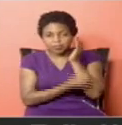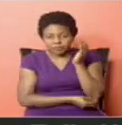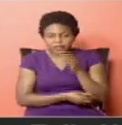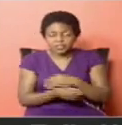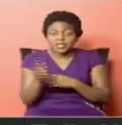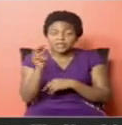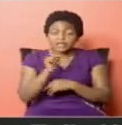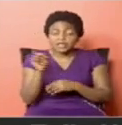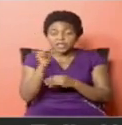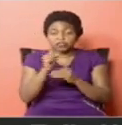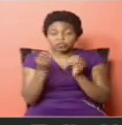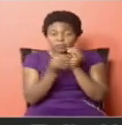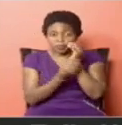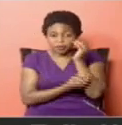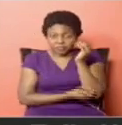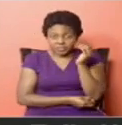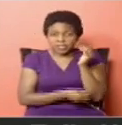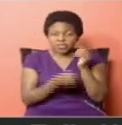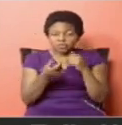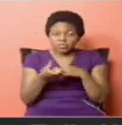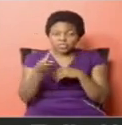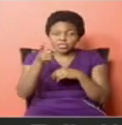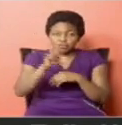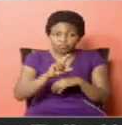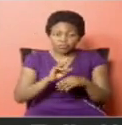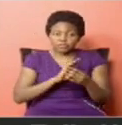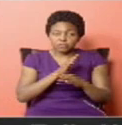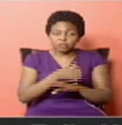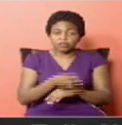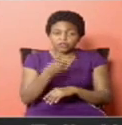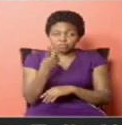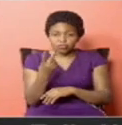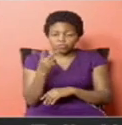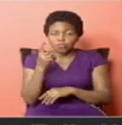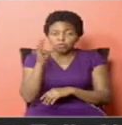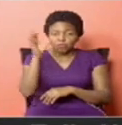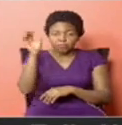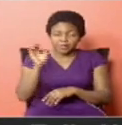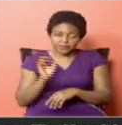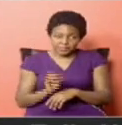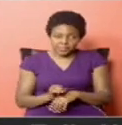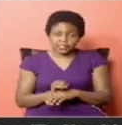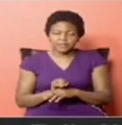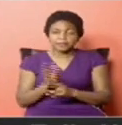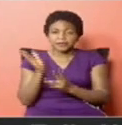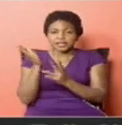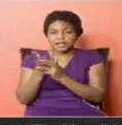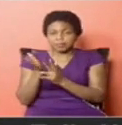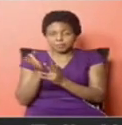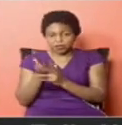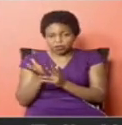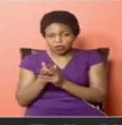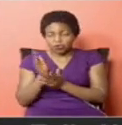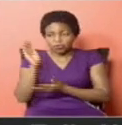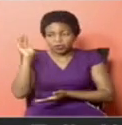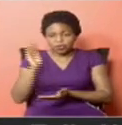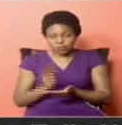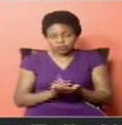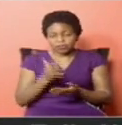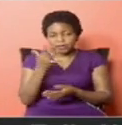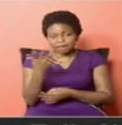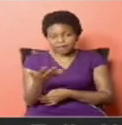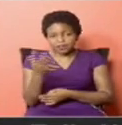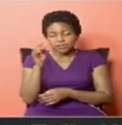national poverty is projected to rise by over 2 percentage points. The middle class is projected to reduce by